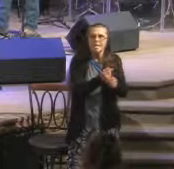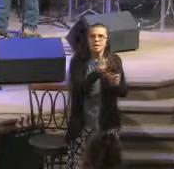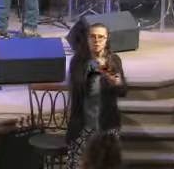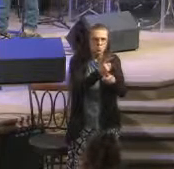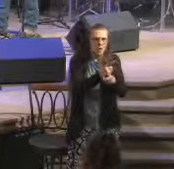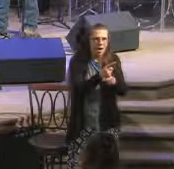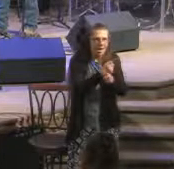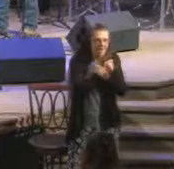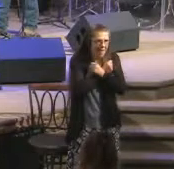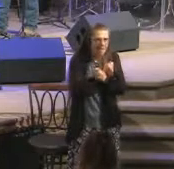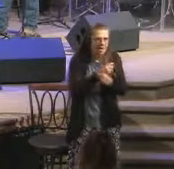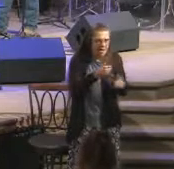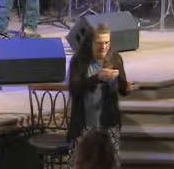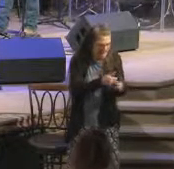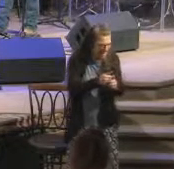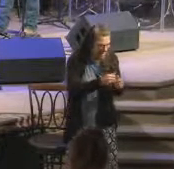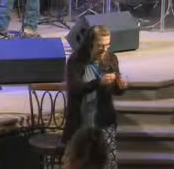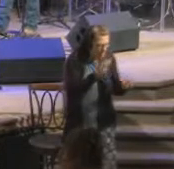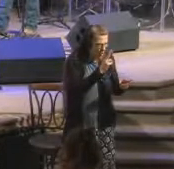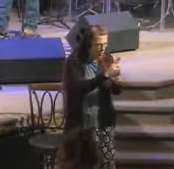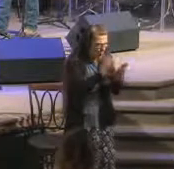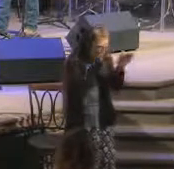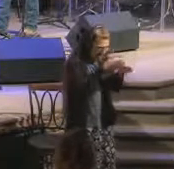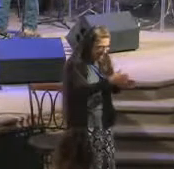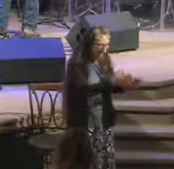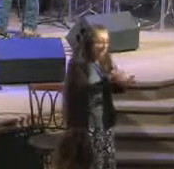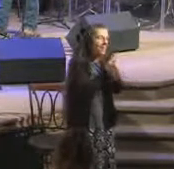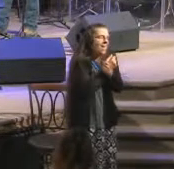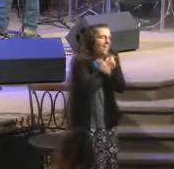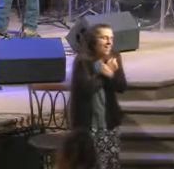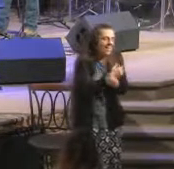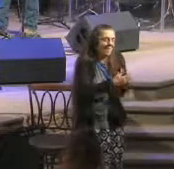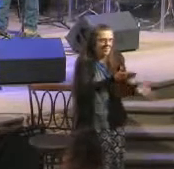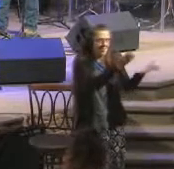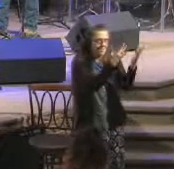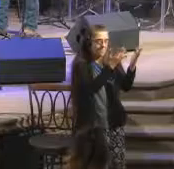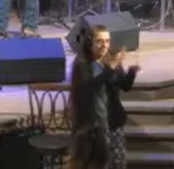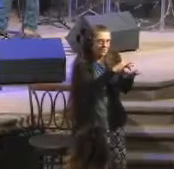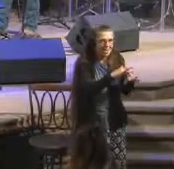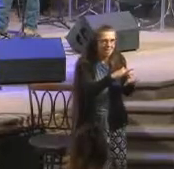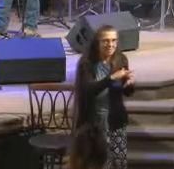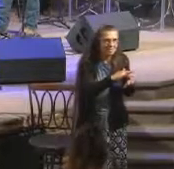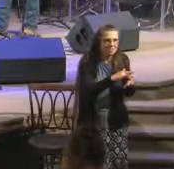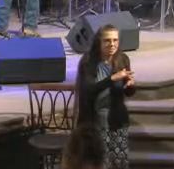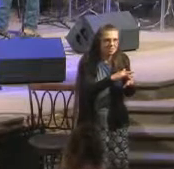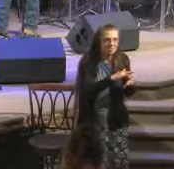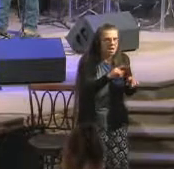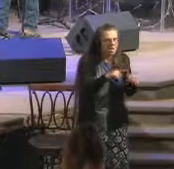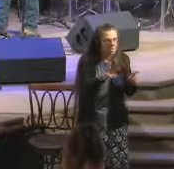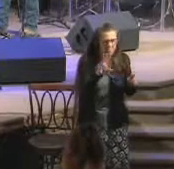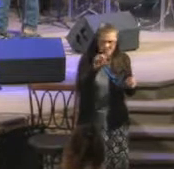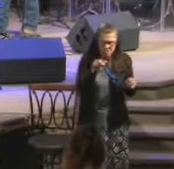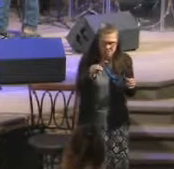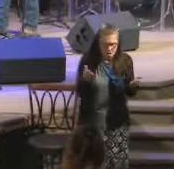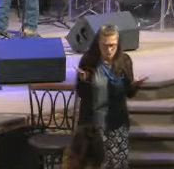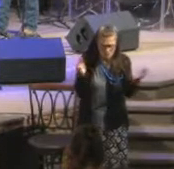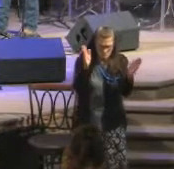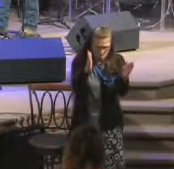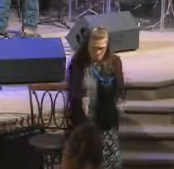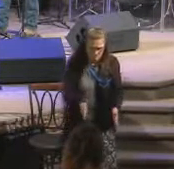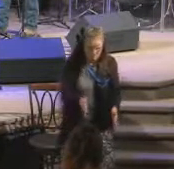Lead it into a right path through a loving voice and a merciful touch. But if there's nobody there,